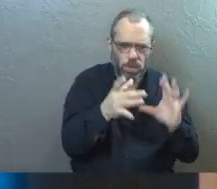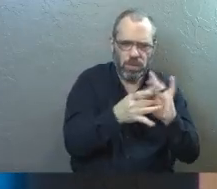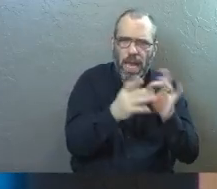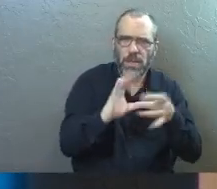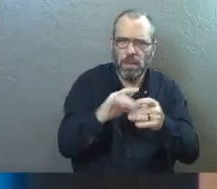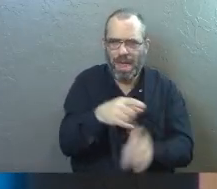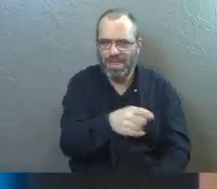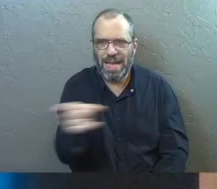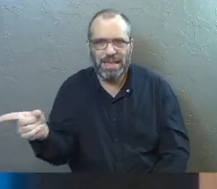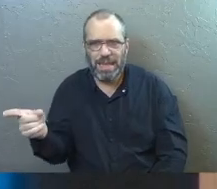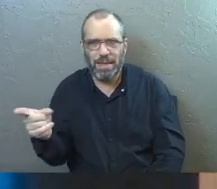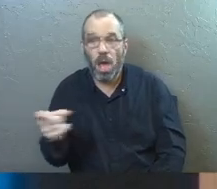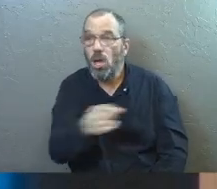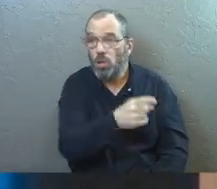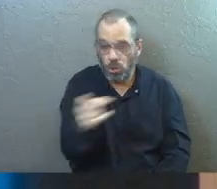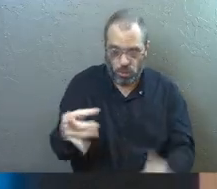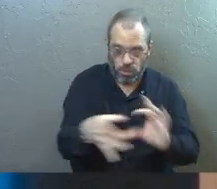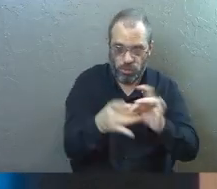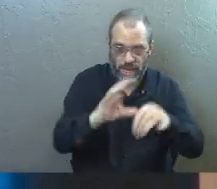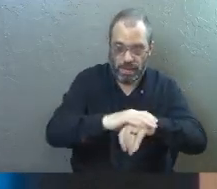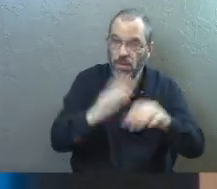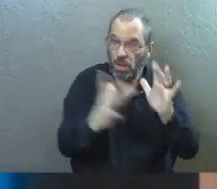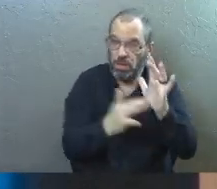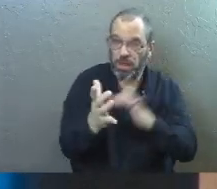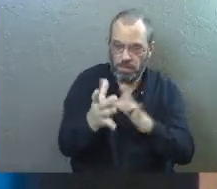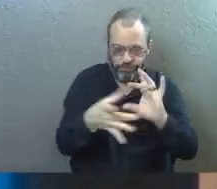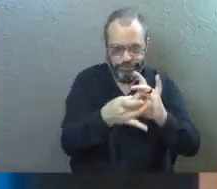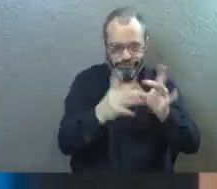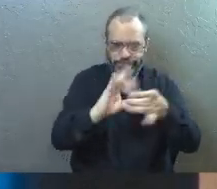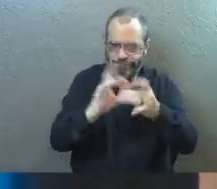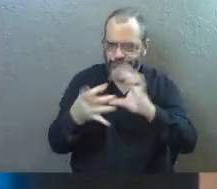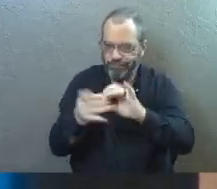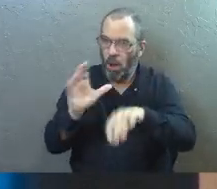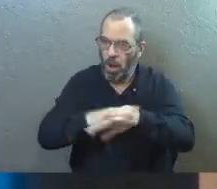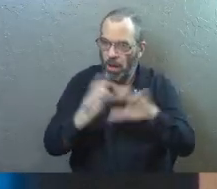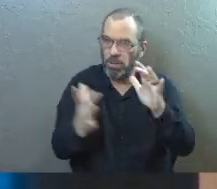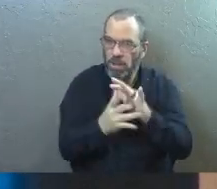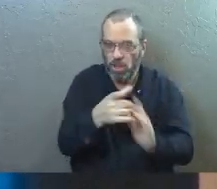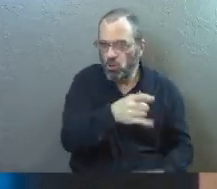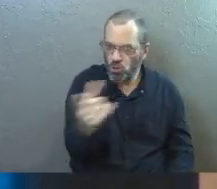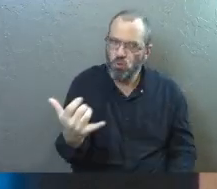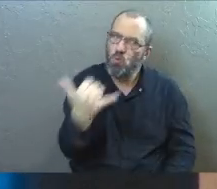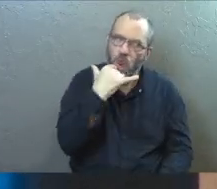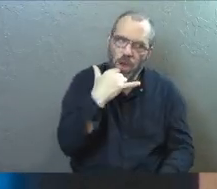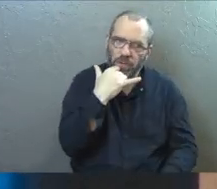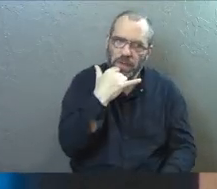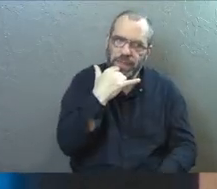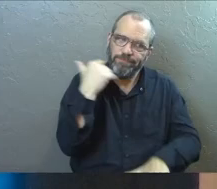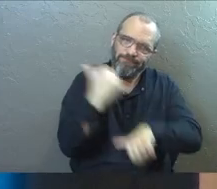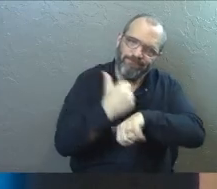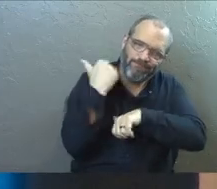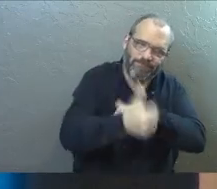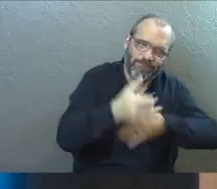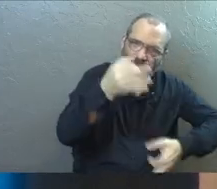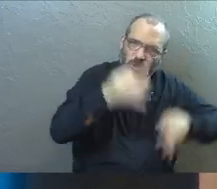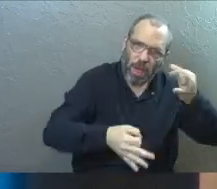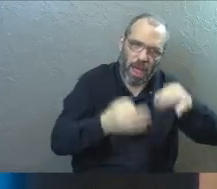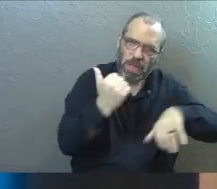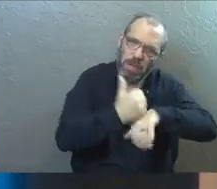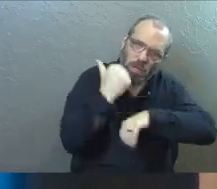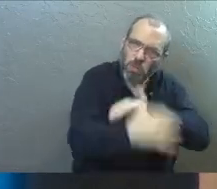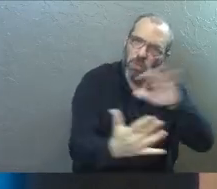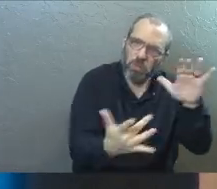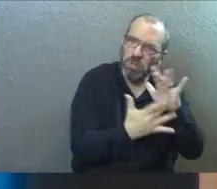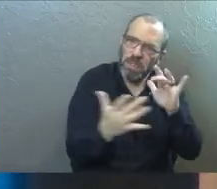They did. Peter says, you guys placed the chains on Jesus. They wrongfully, illegally placed him on trial and accused